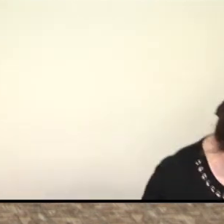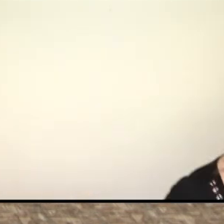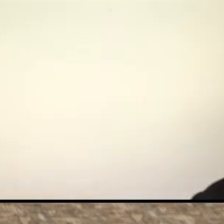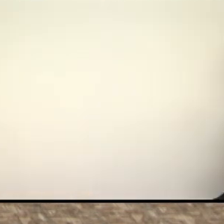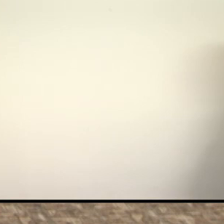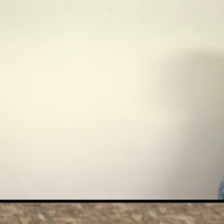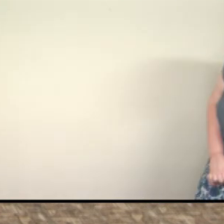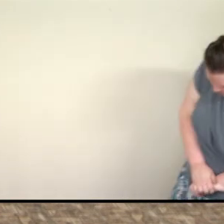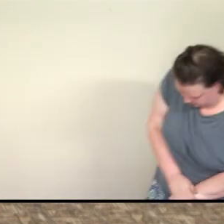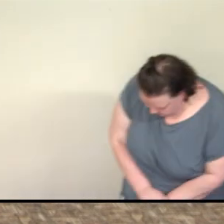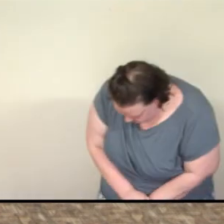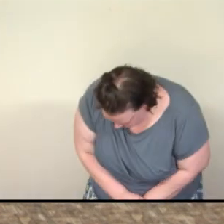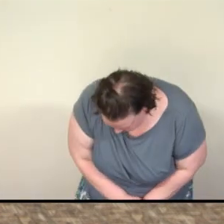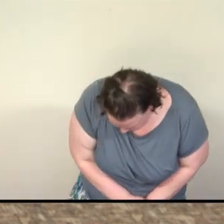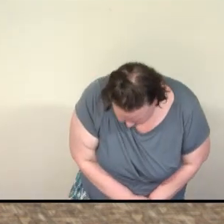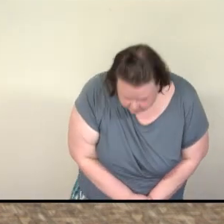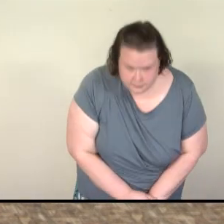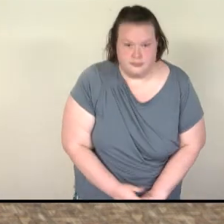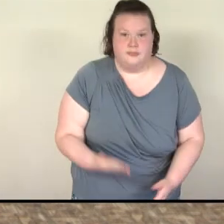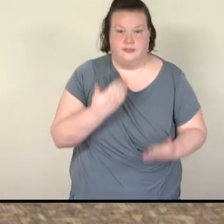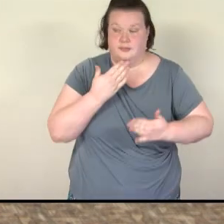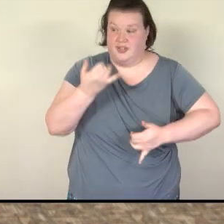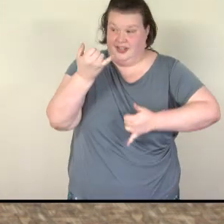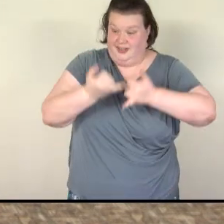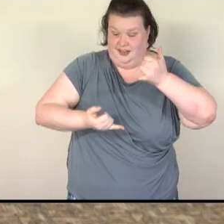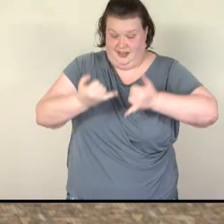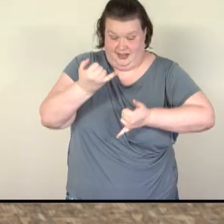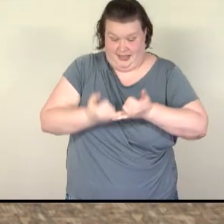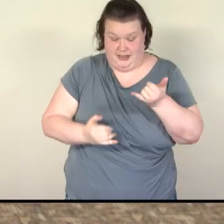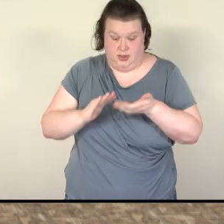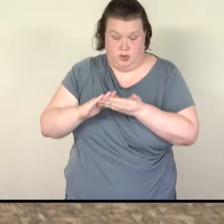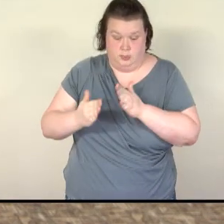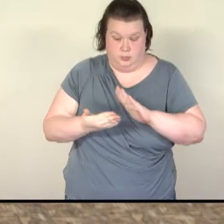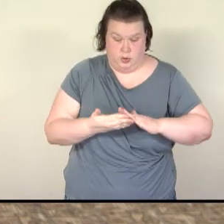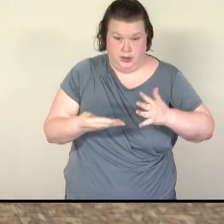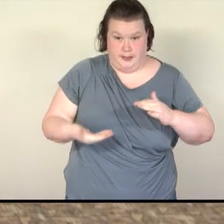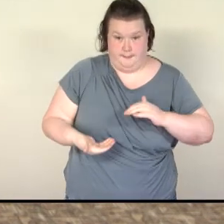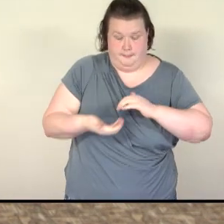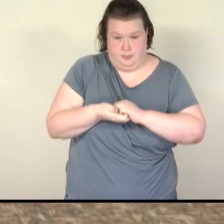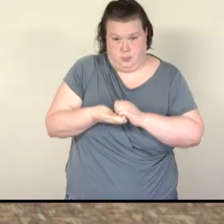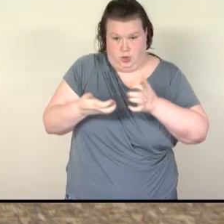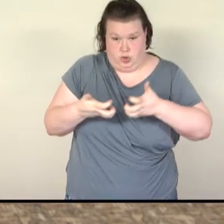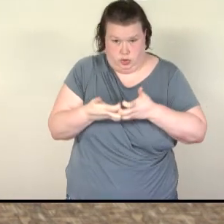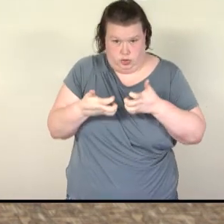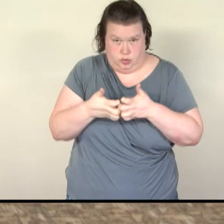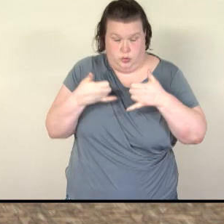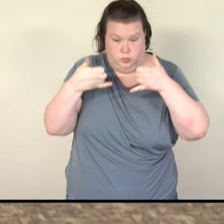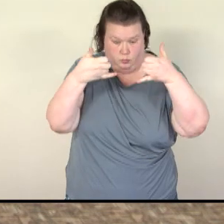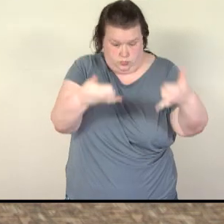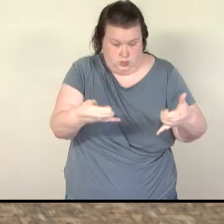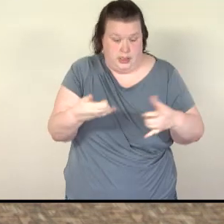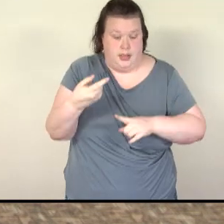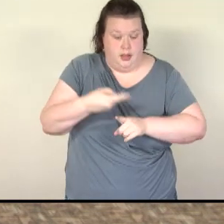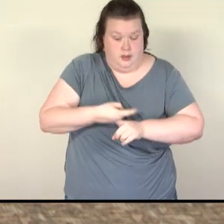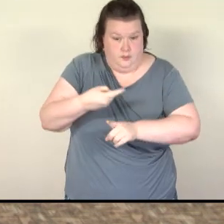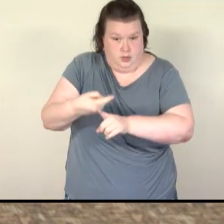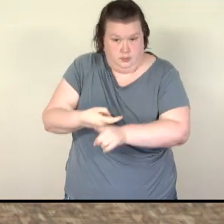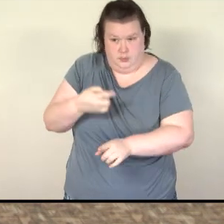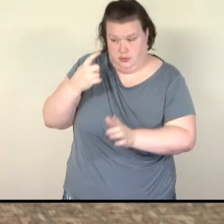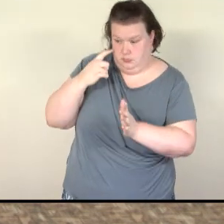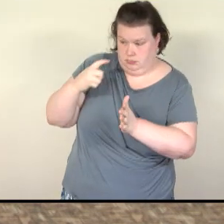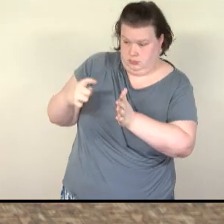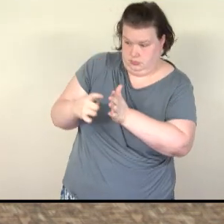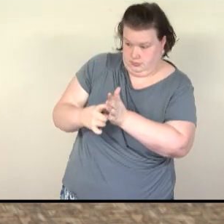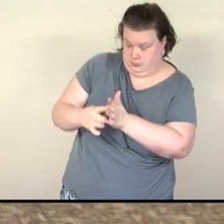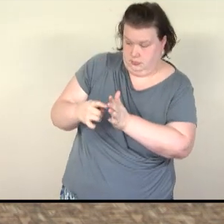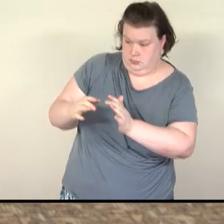Thank you. And our last item is our Community Partner Award. Each month, Waco ISD recognizes a community partner making a